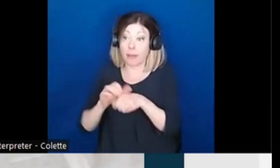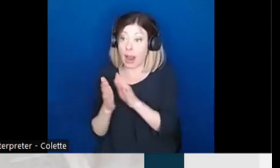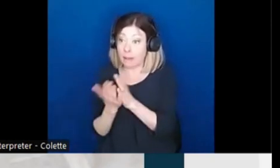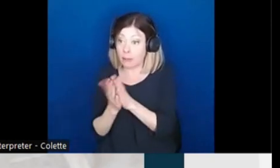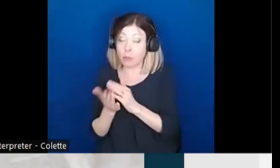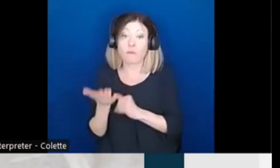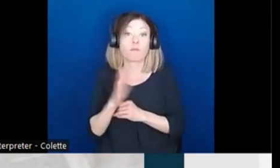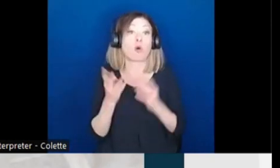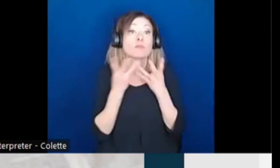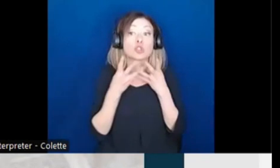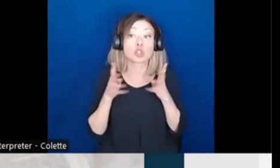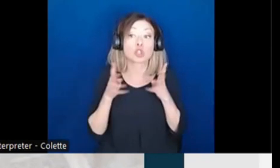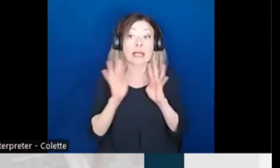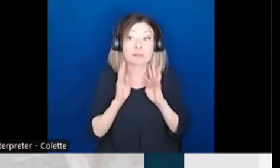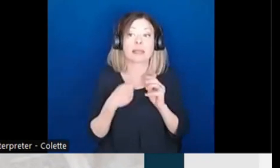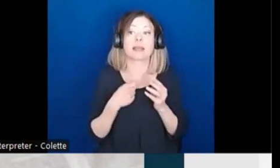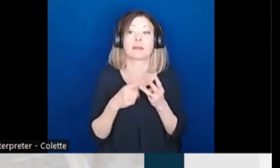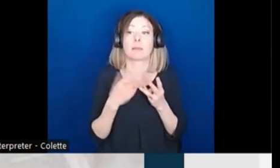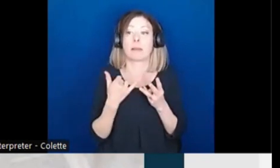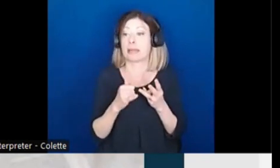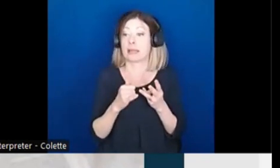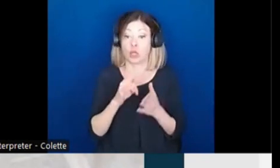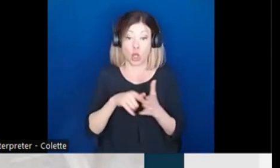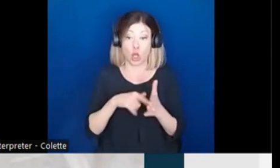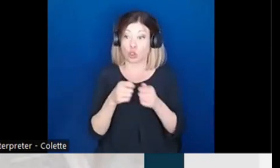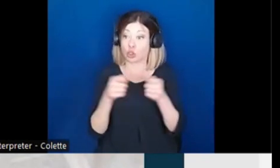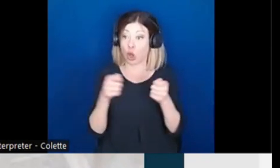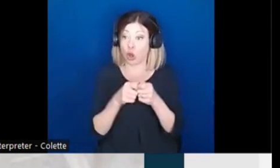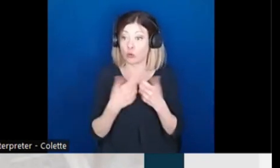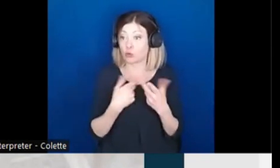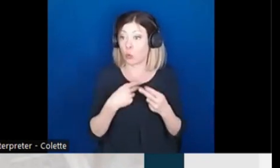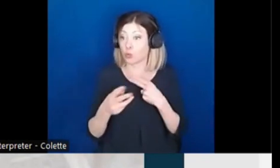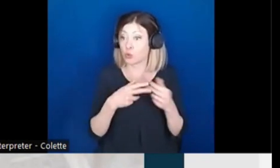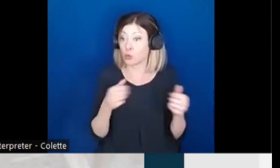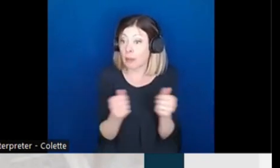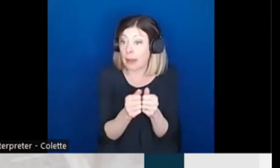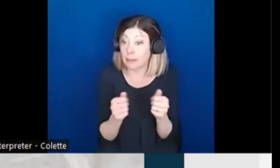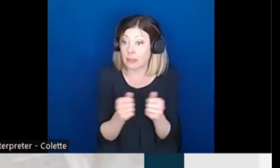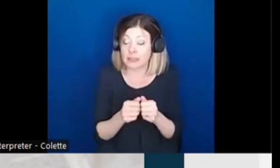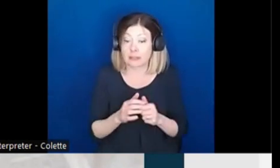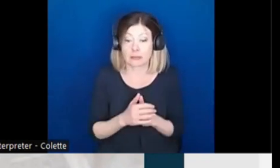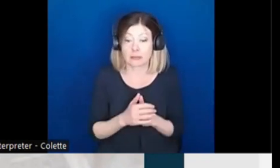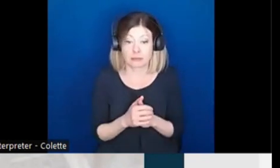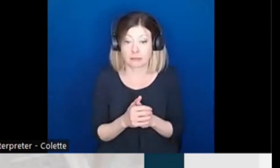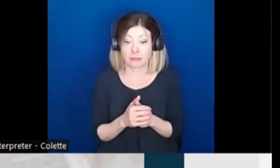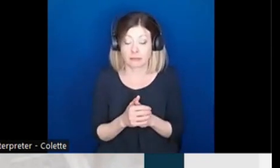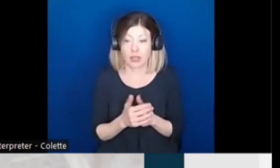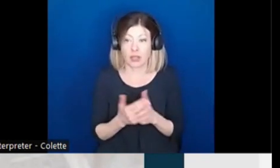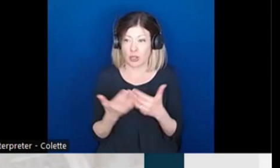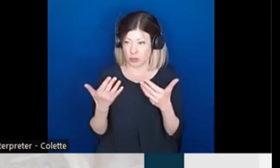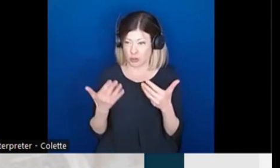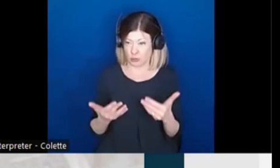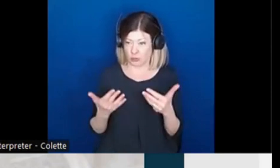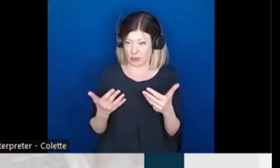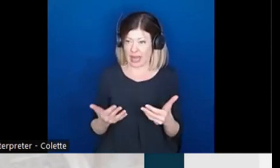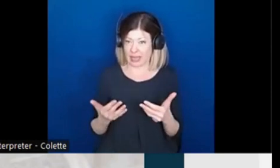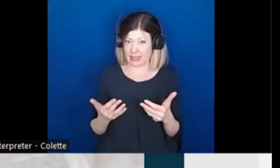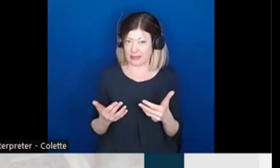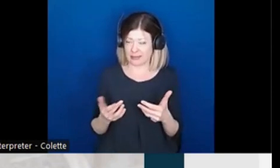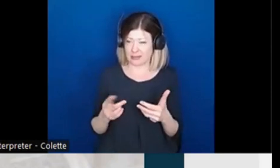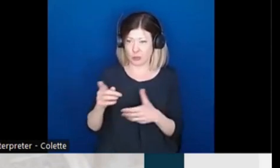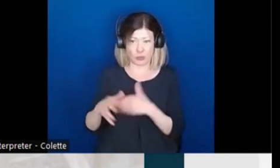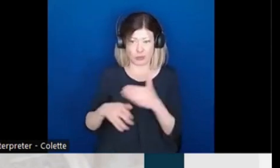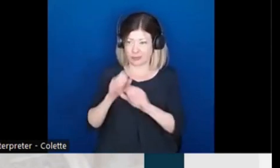them from journals and newspapers. So you can't imagine really today, like a 7-year-old reading